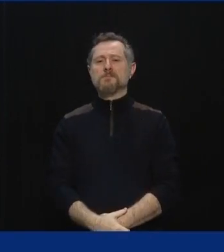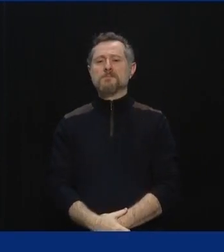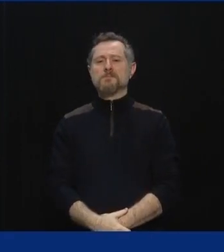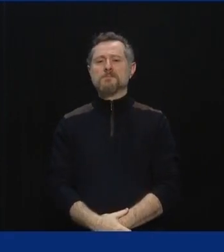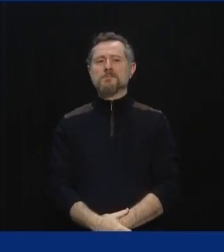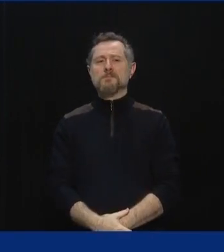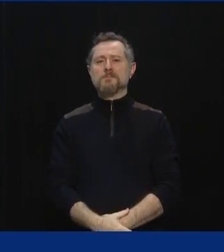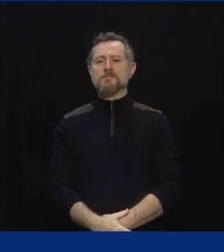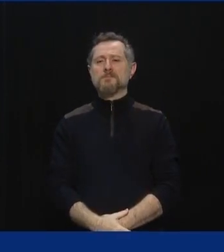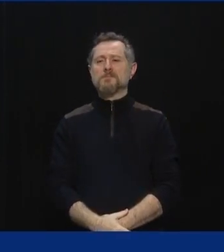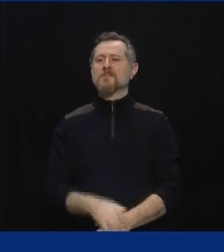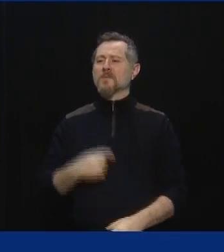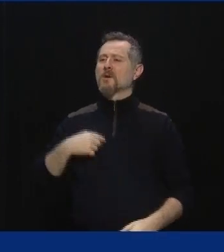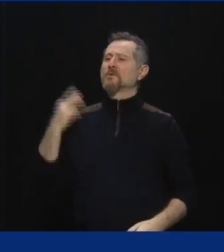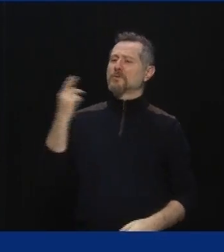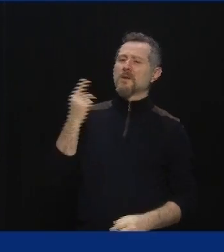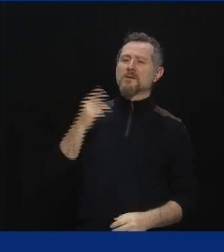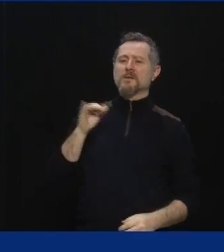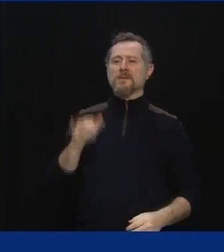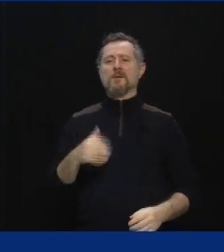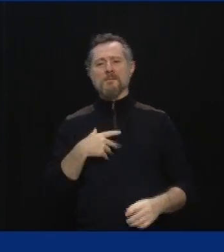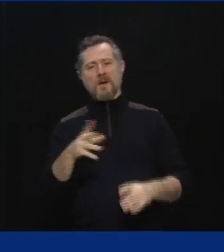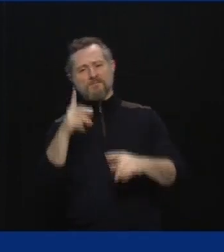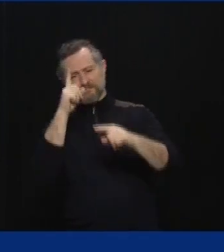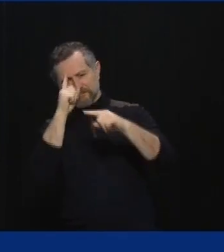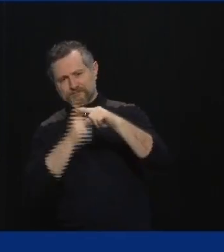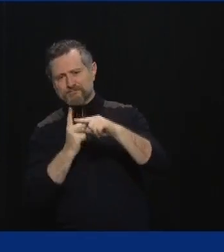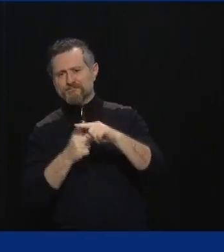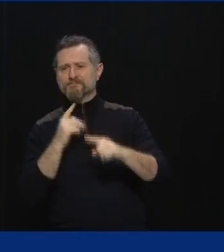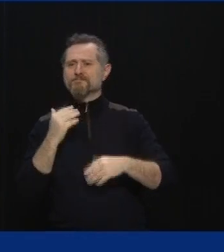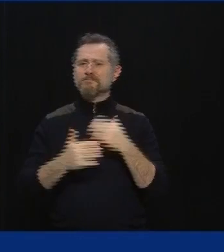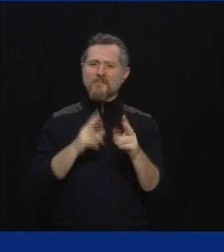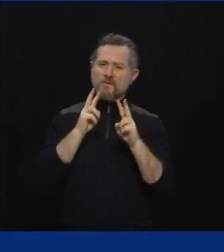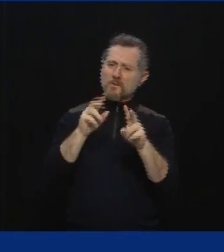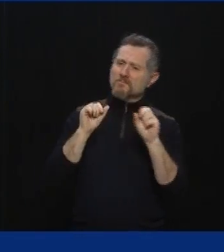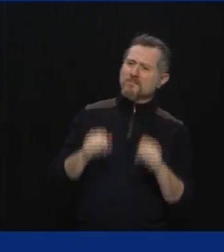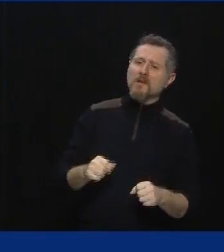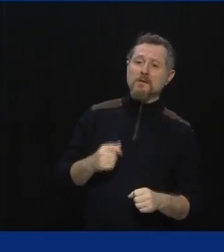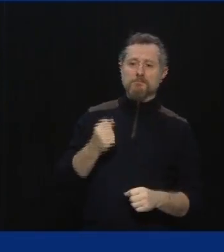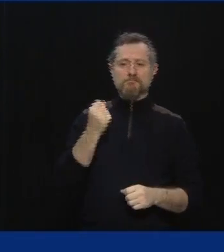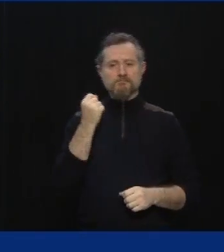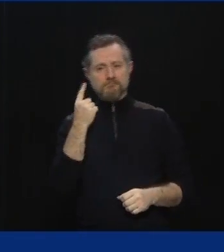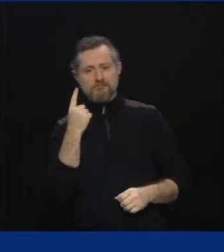recognizing that there was hope, but with hope required execution.